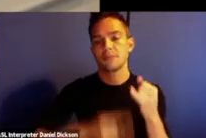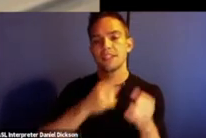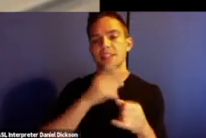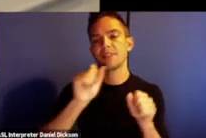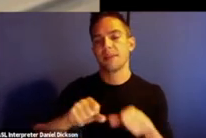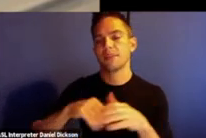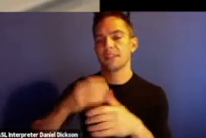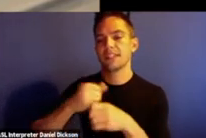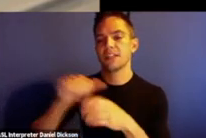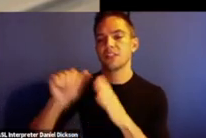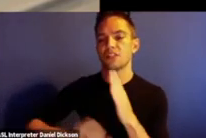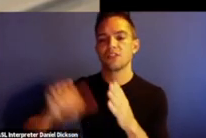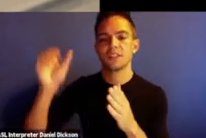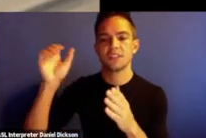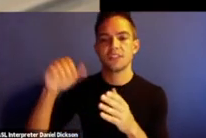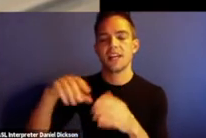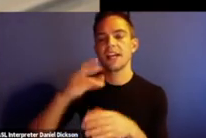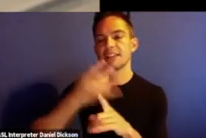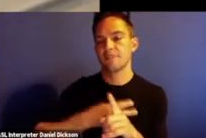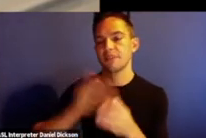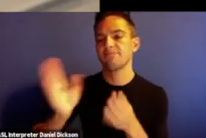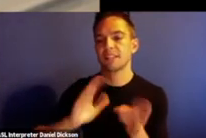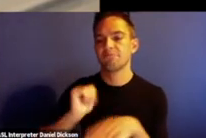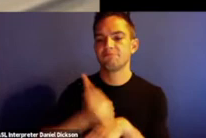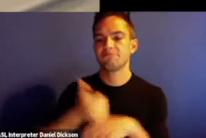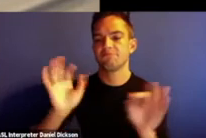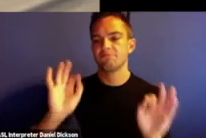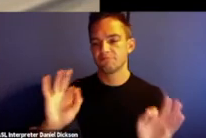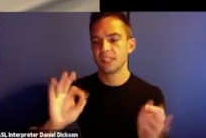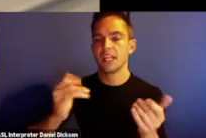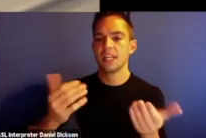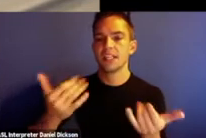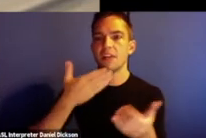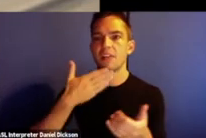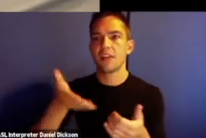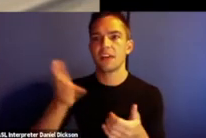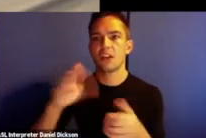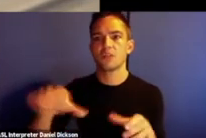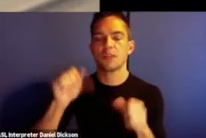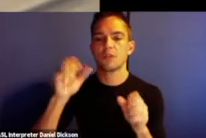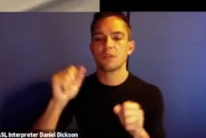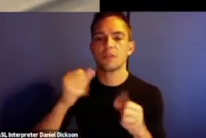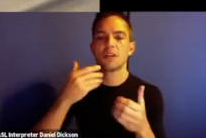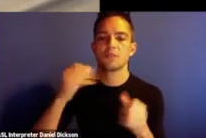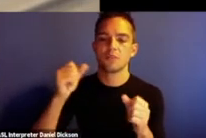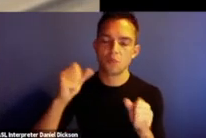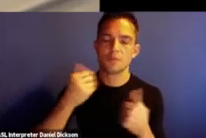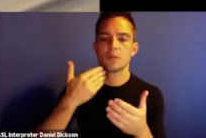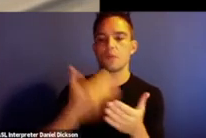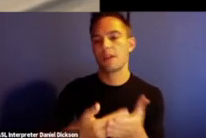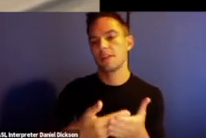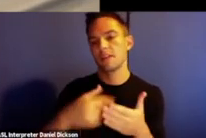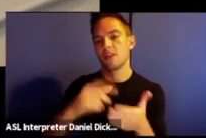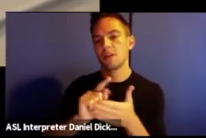the surgery as planned at 7 months and is now, thank God, doing incredibly, incredibly well. We were doing